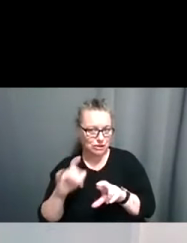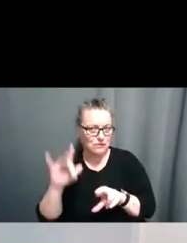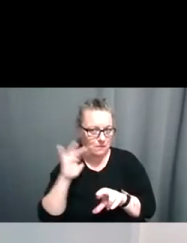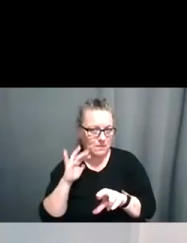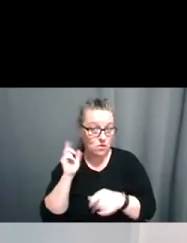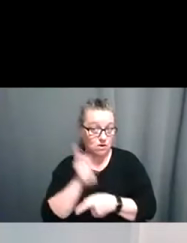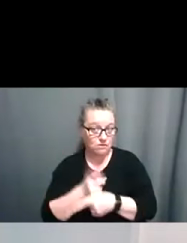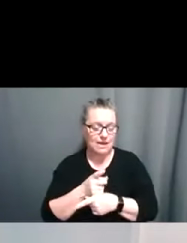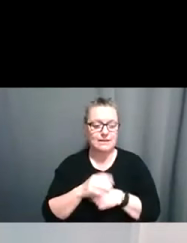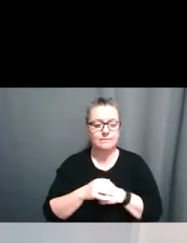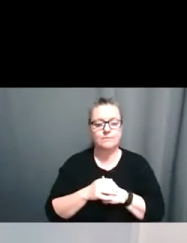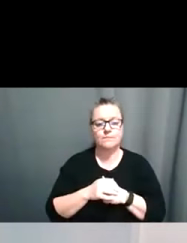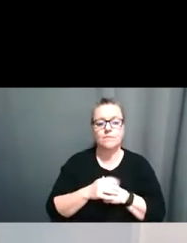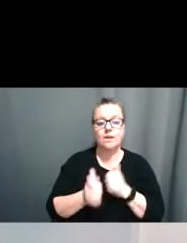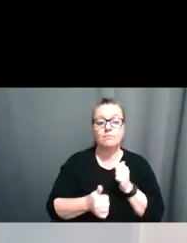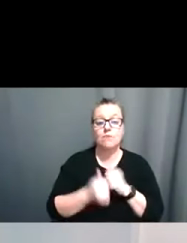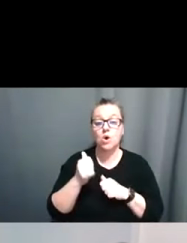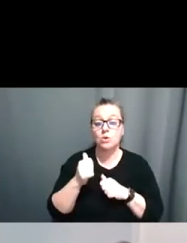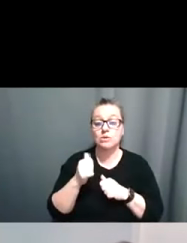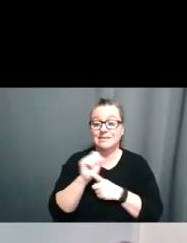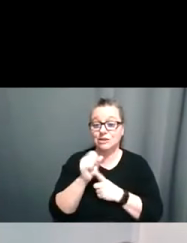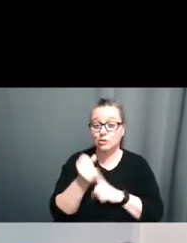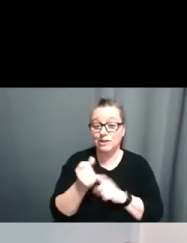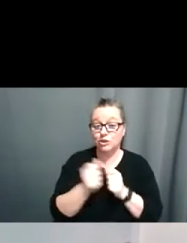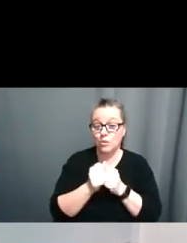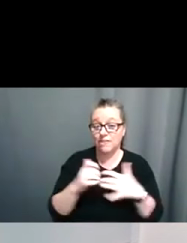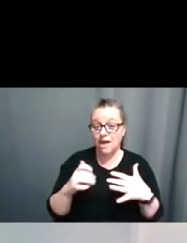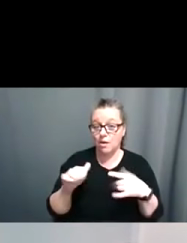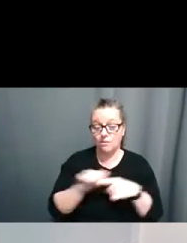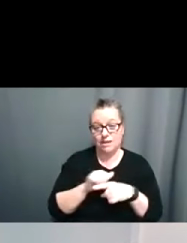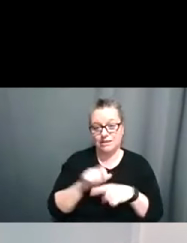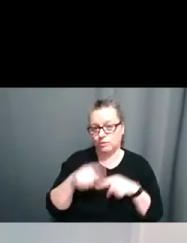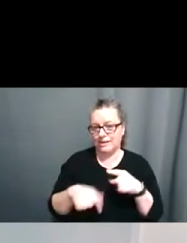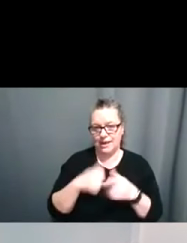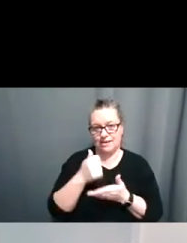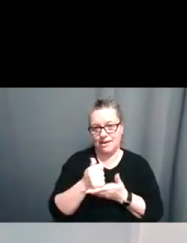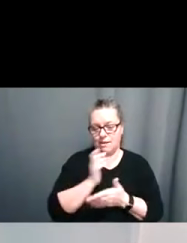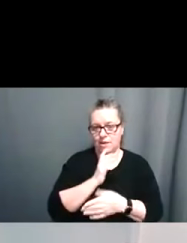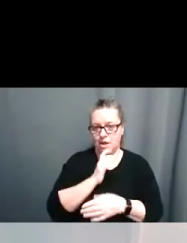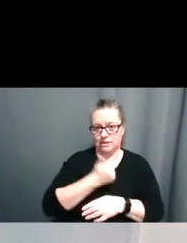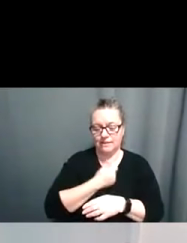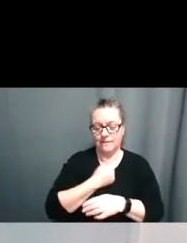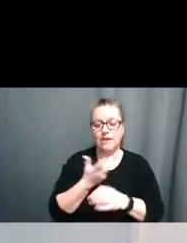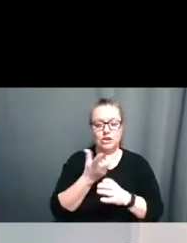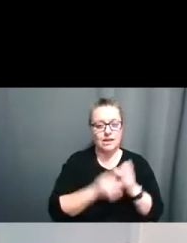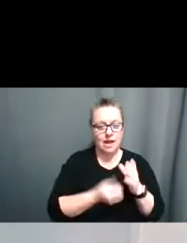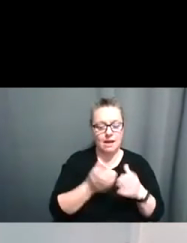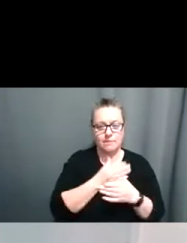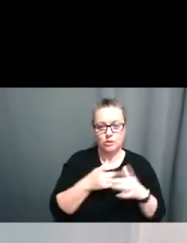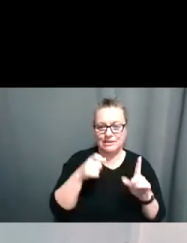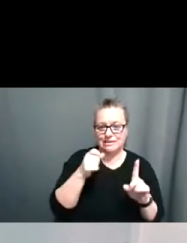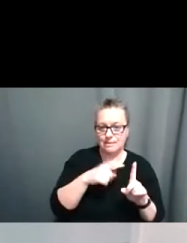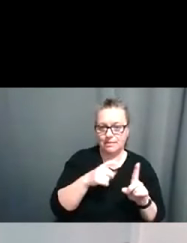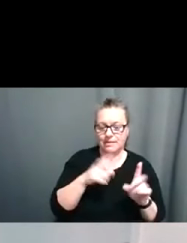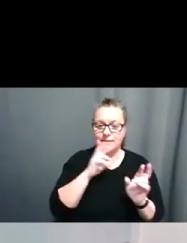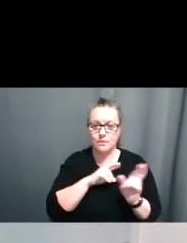right? In most cases, without practice, we just can't help ourselves. There is a gap, we know this, between stimulus and response,